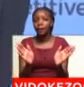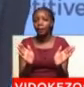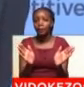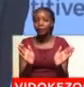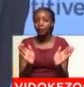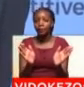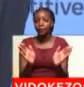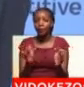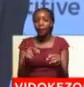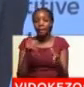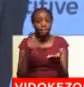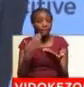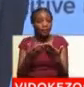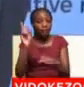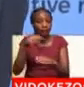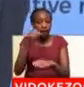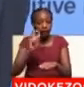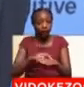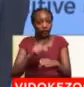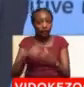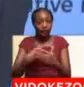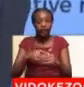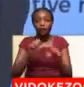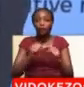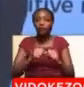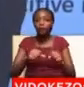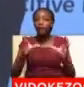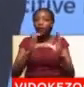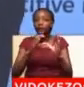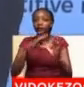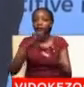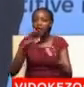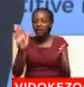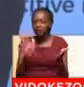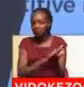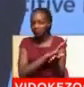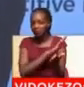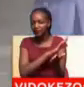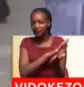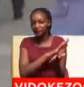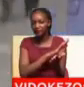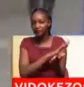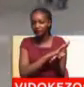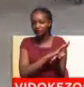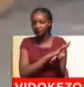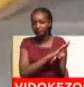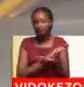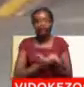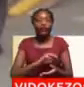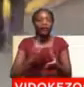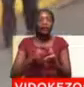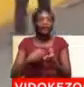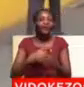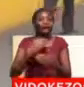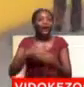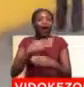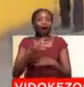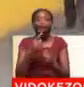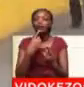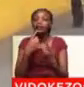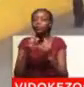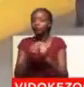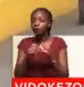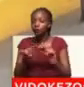supposed to operate will have their licenses withdrawn. Baada ya kuzungumza na wanahabari na